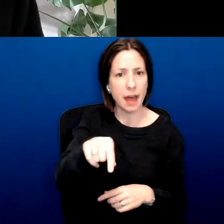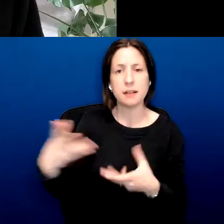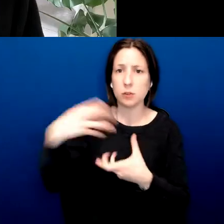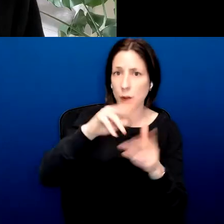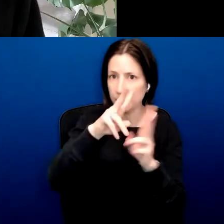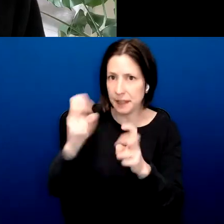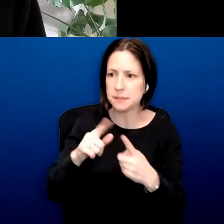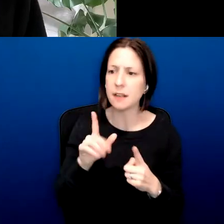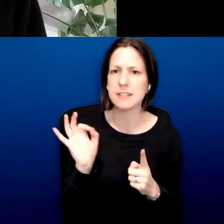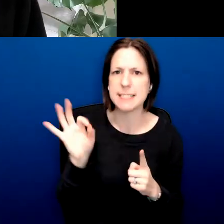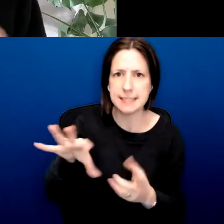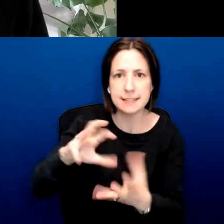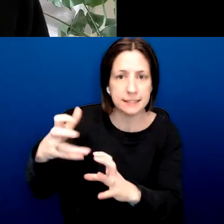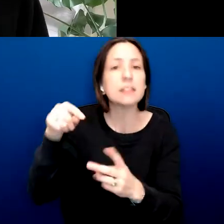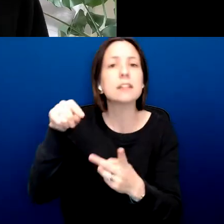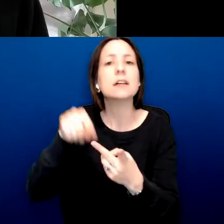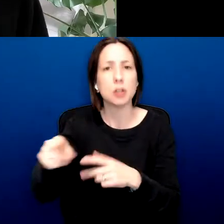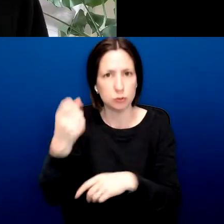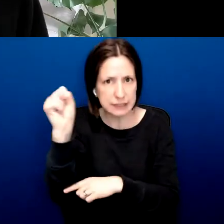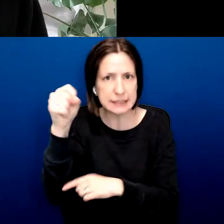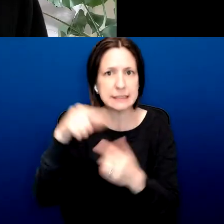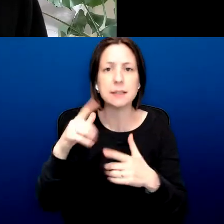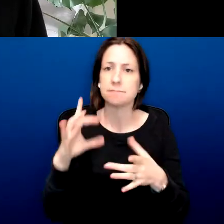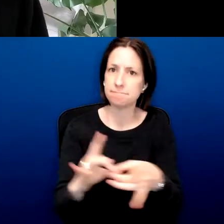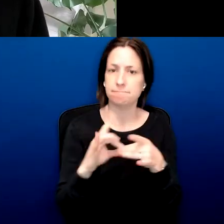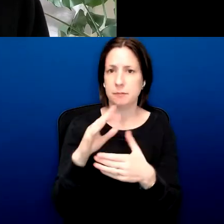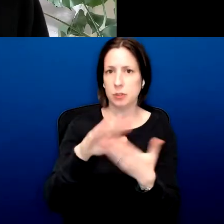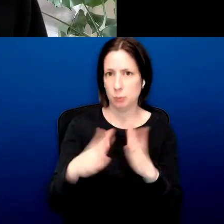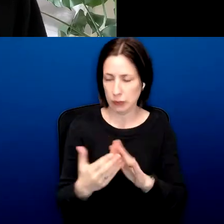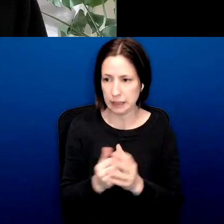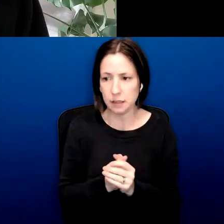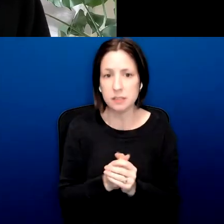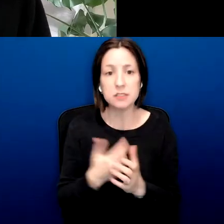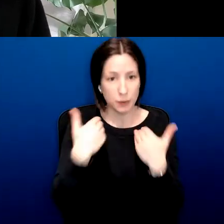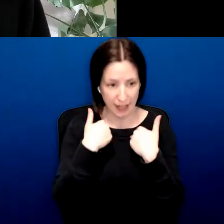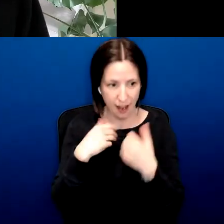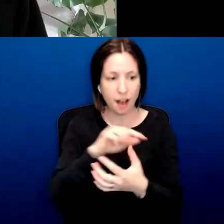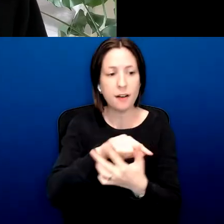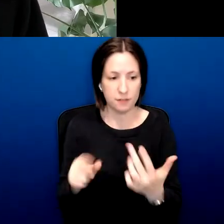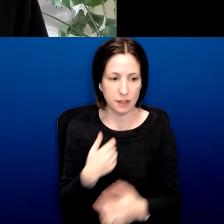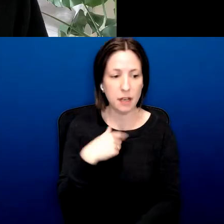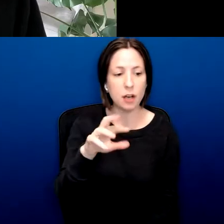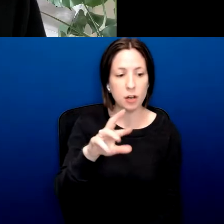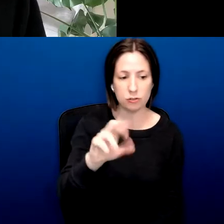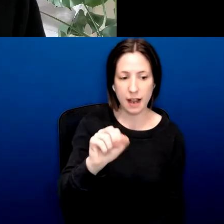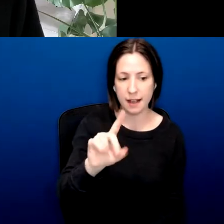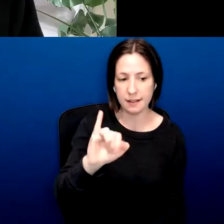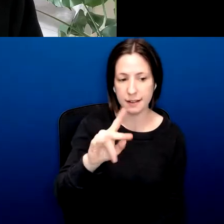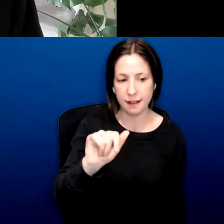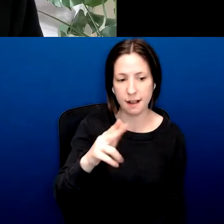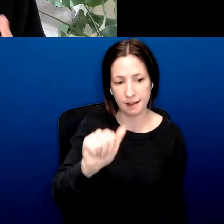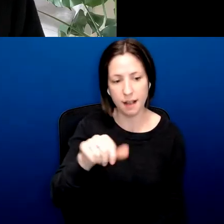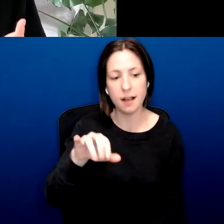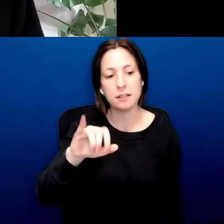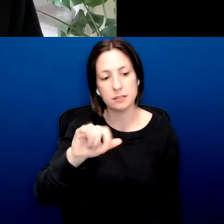resistance, and community building. And so today we're really grateful to have Radhika Gajela, Sujatha Subramanian, and Leandra Hernández